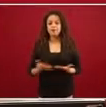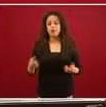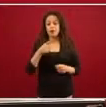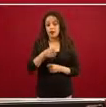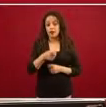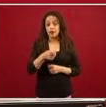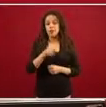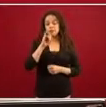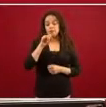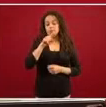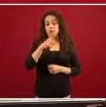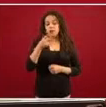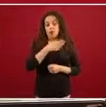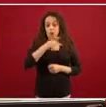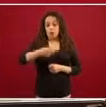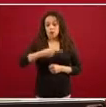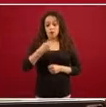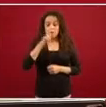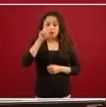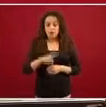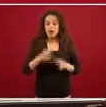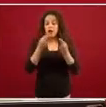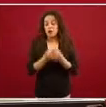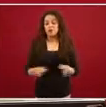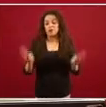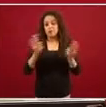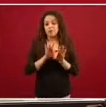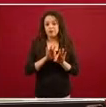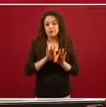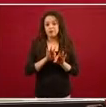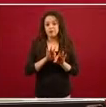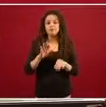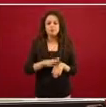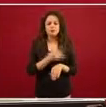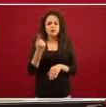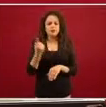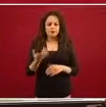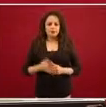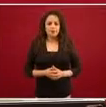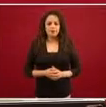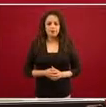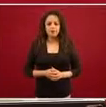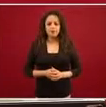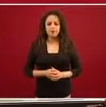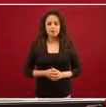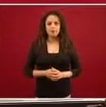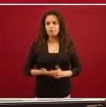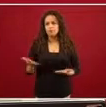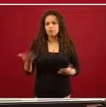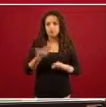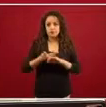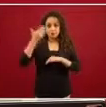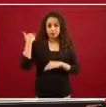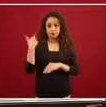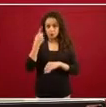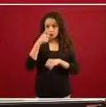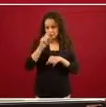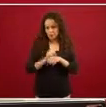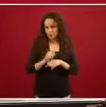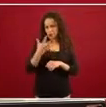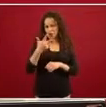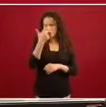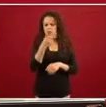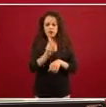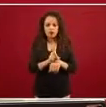With regards to your second question, it is a very important question. At this time, we said this about